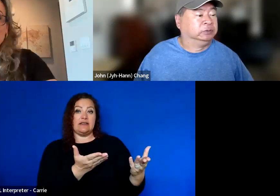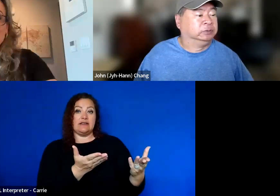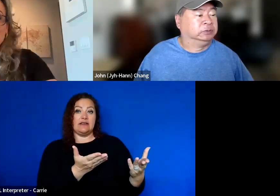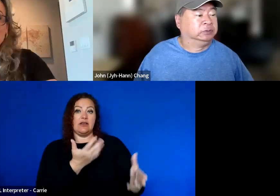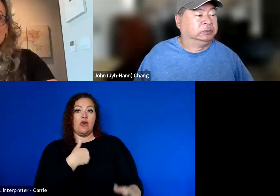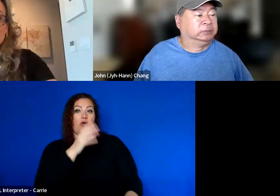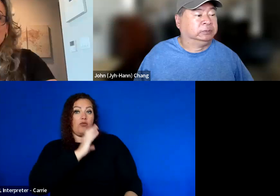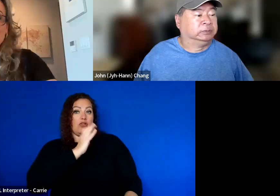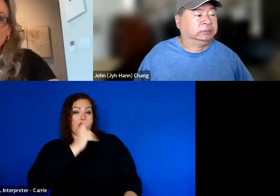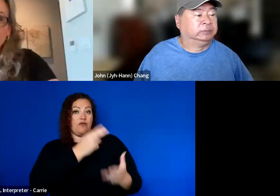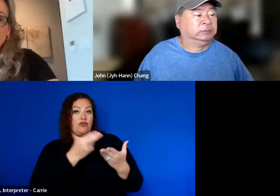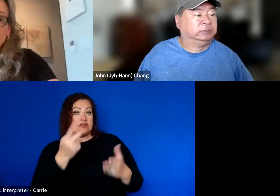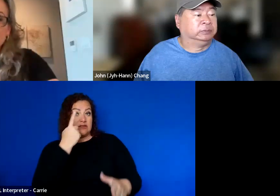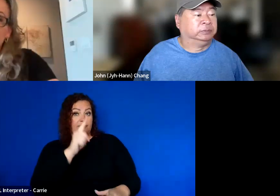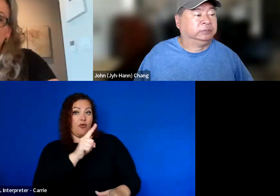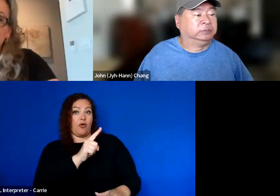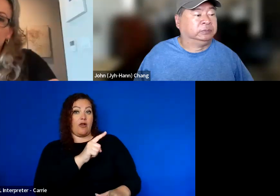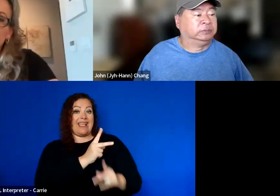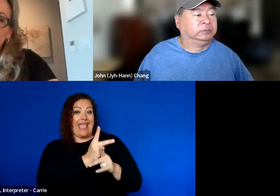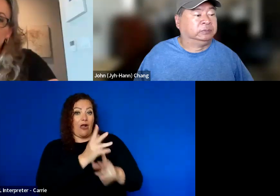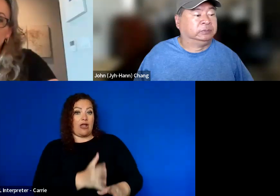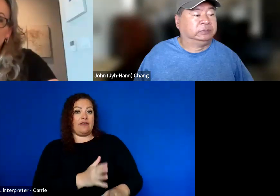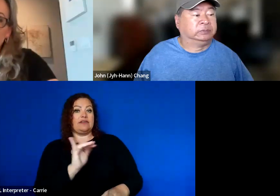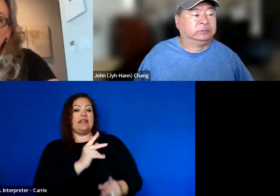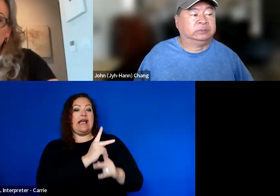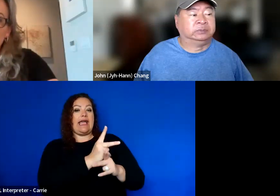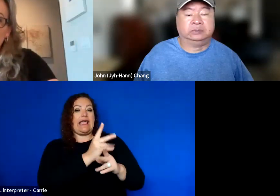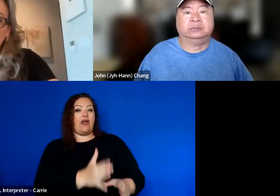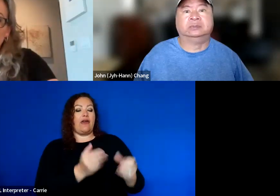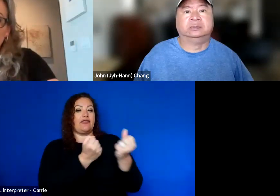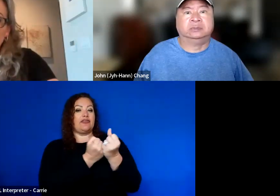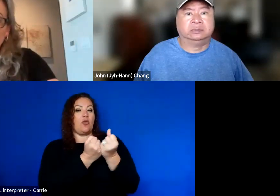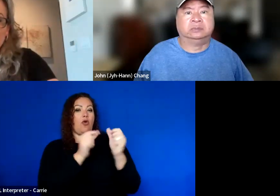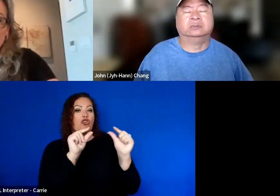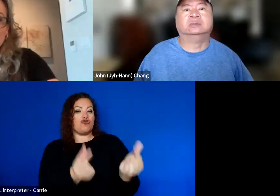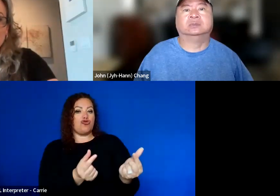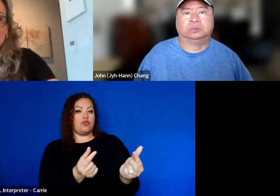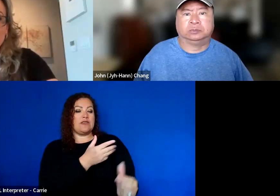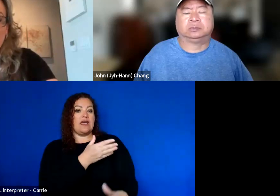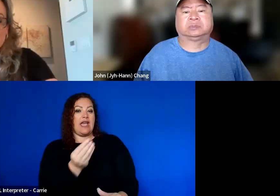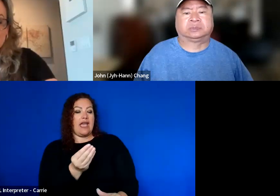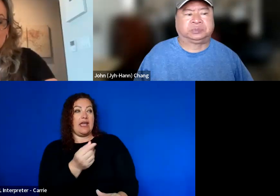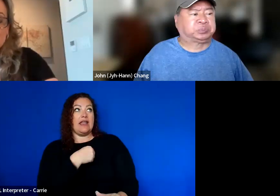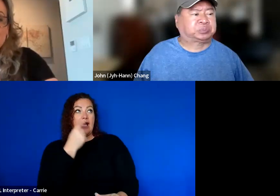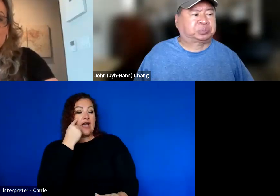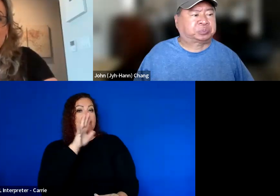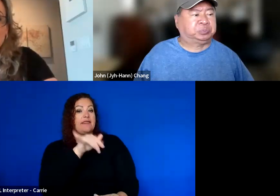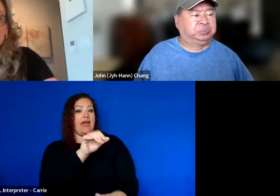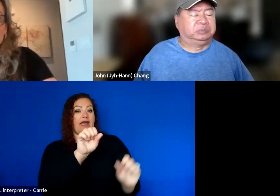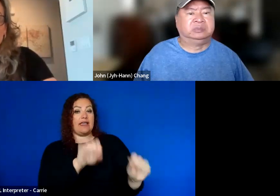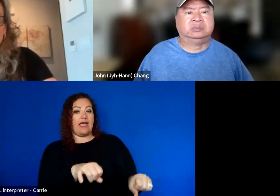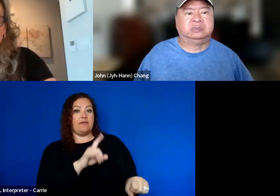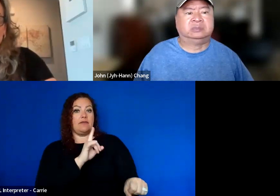for resources for them, such as caregiver support groups. Um, and because I think that can be